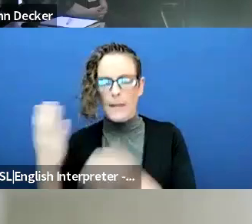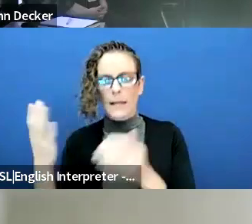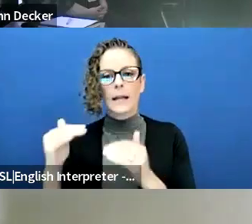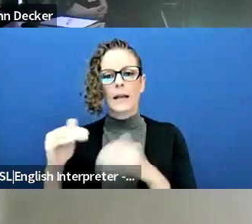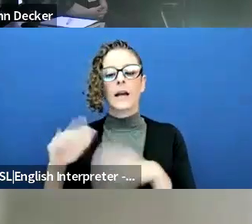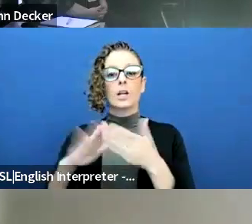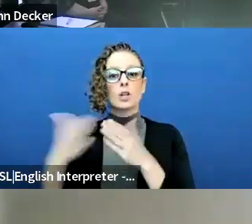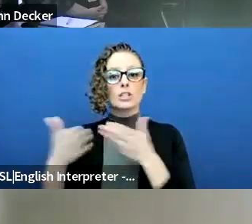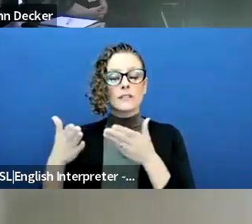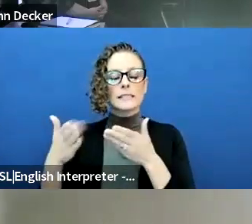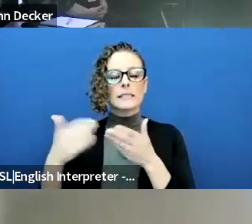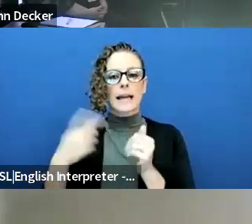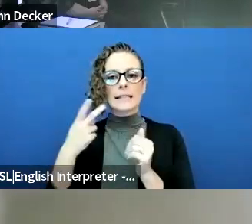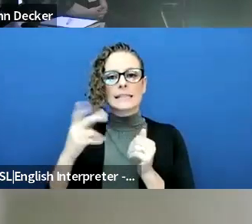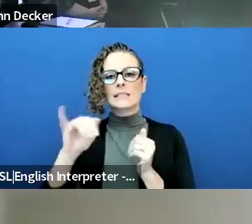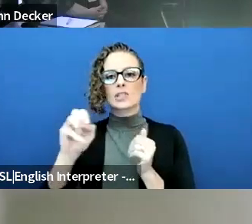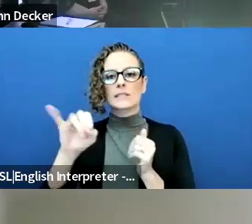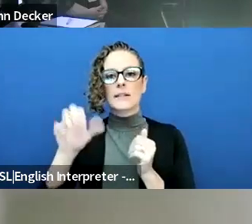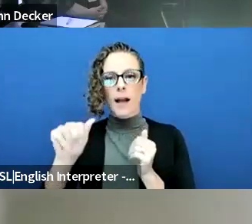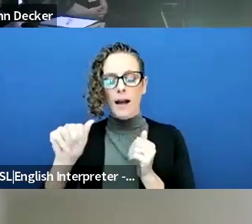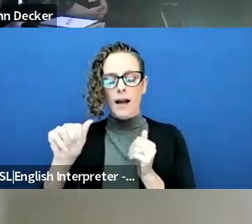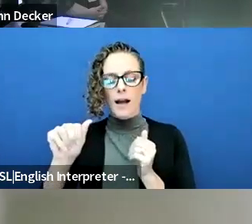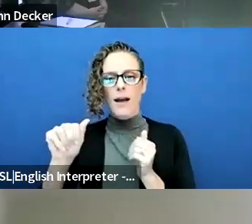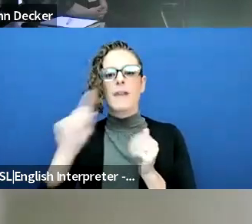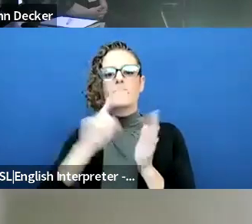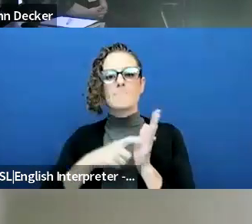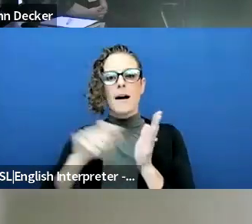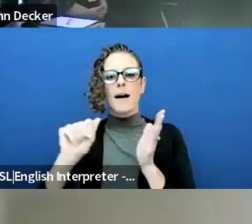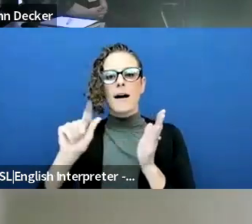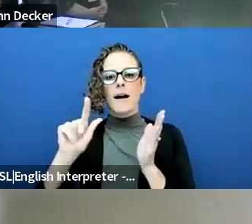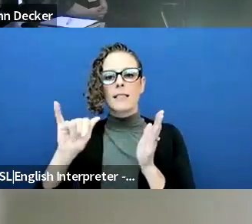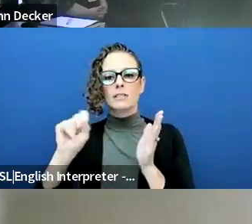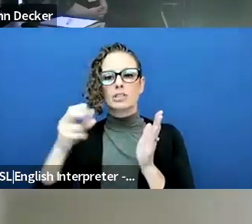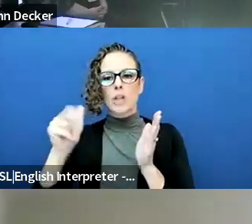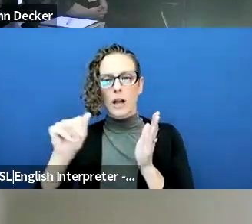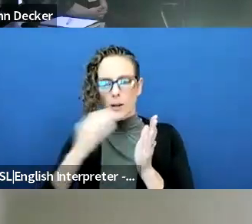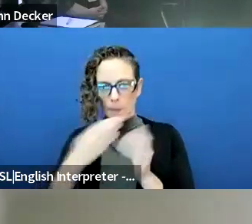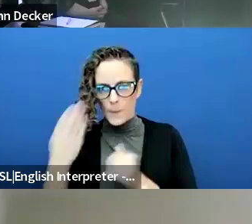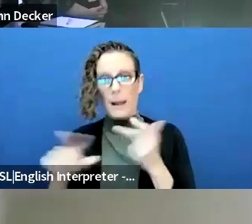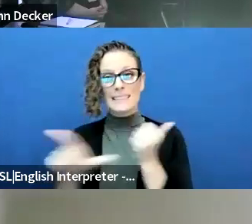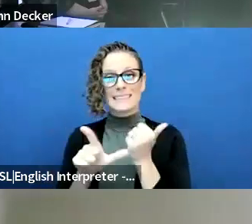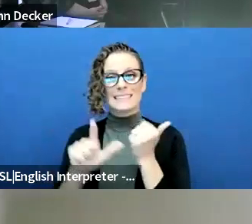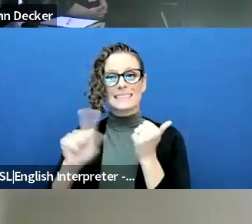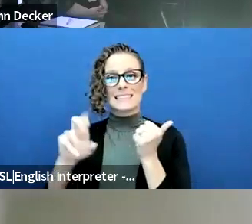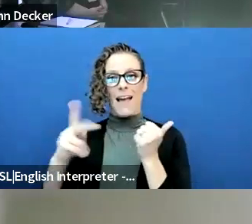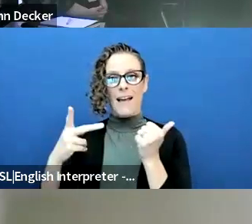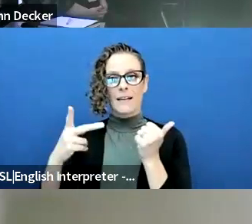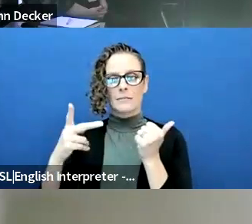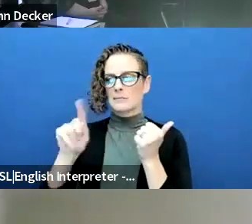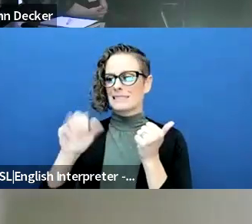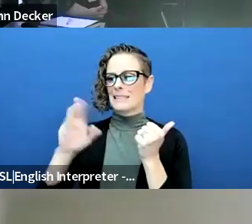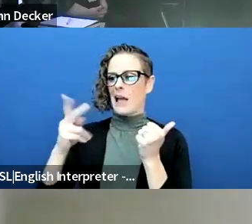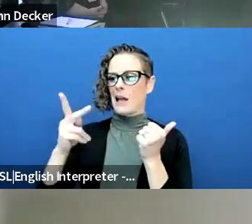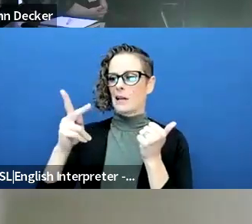from Community Services, I see Jessica is on and Alicia is on. Good morning. My assistant, Zach, is here